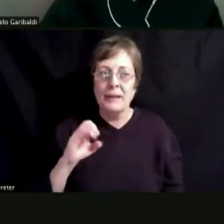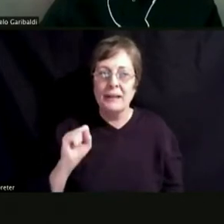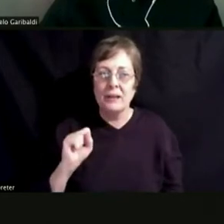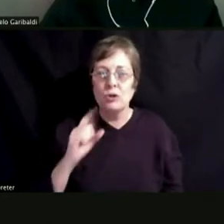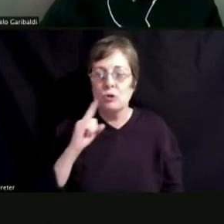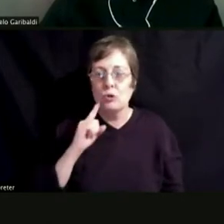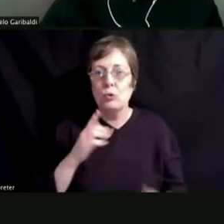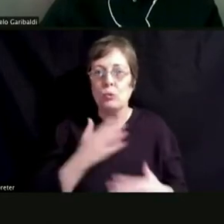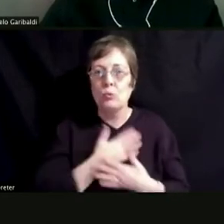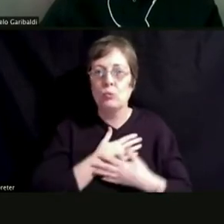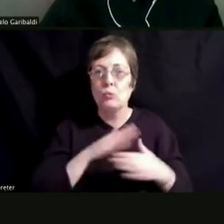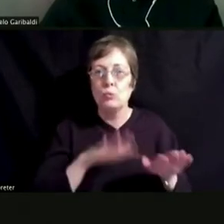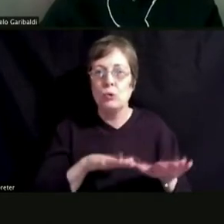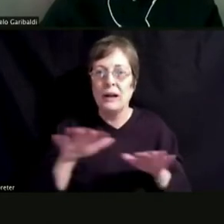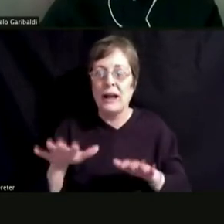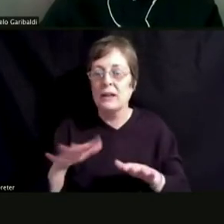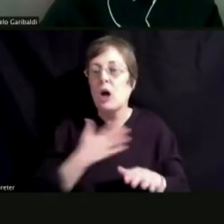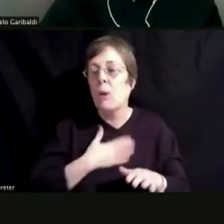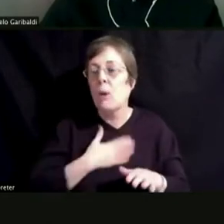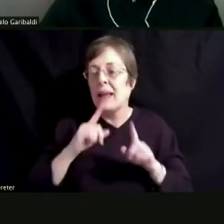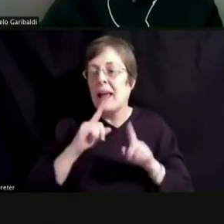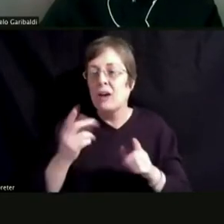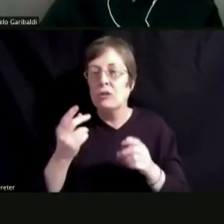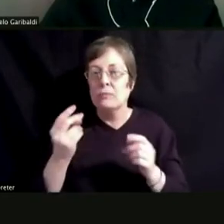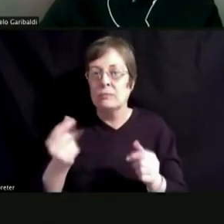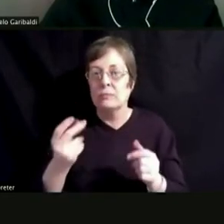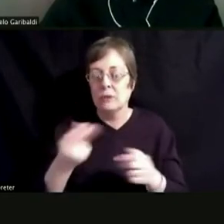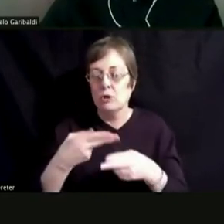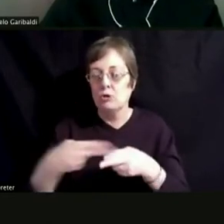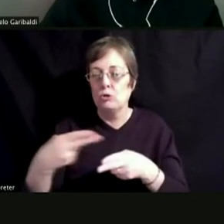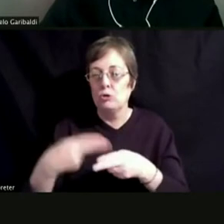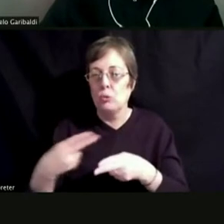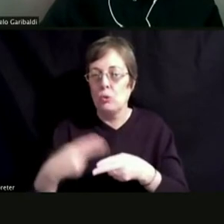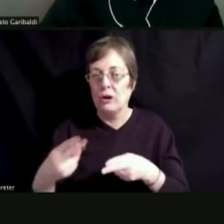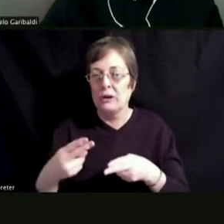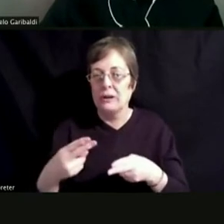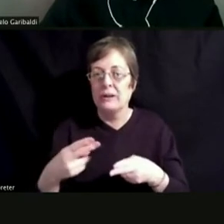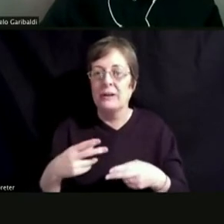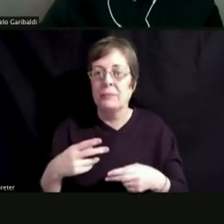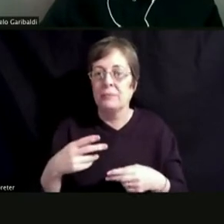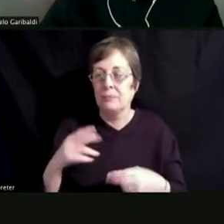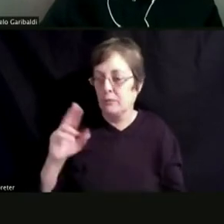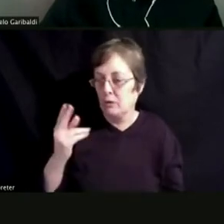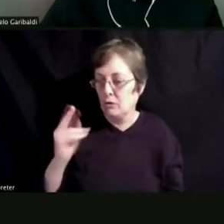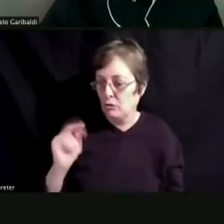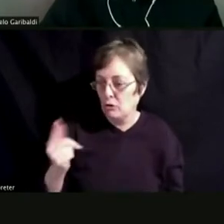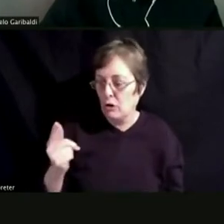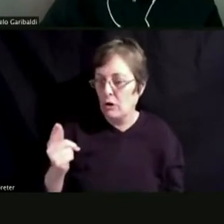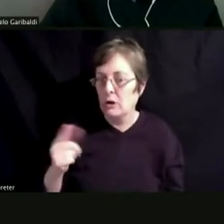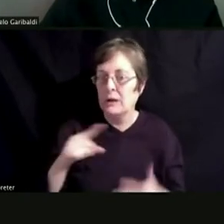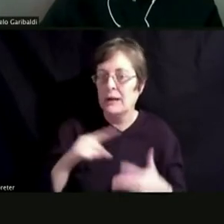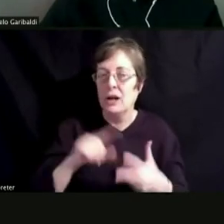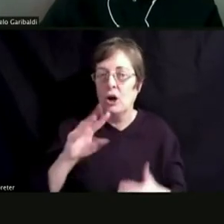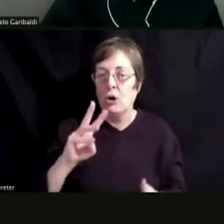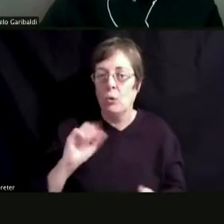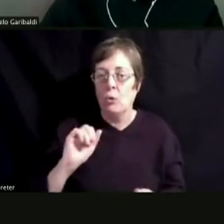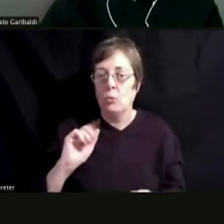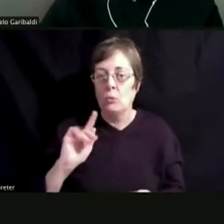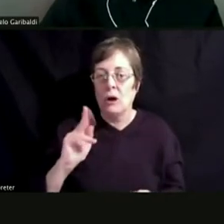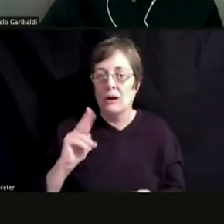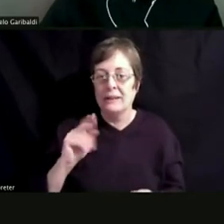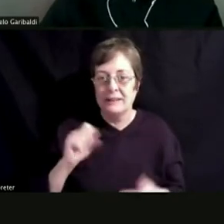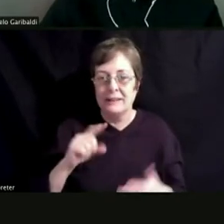can get in as many quick little questions as possible. So we can start with Dr. Chung, Dr. Watkins, and then end with Dr.